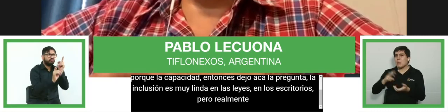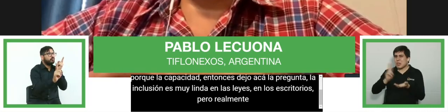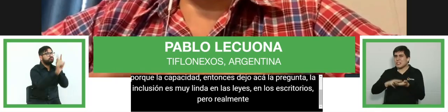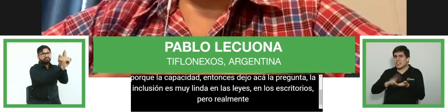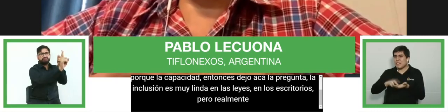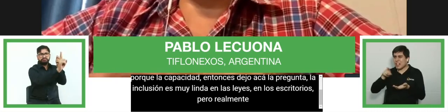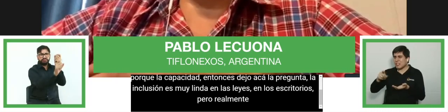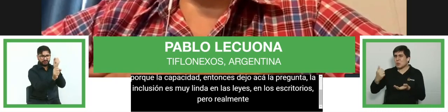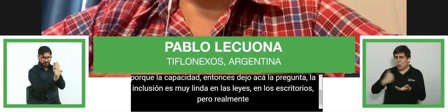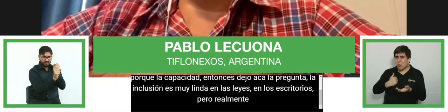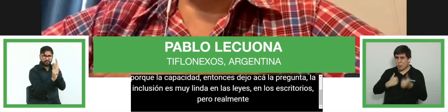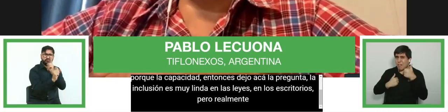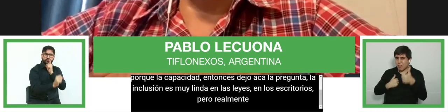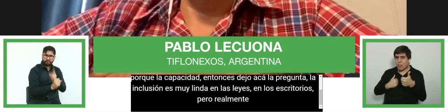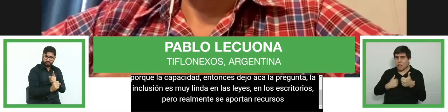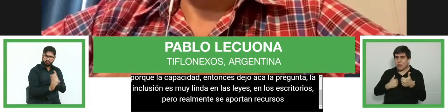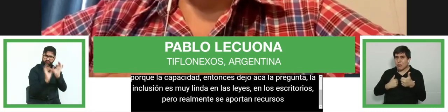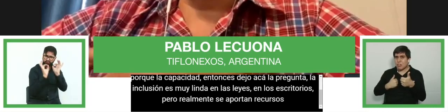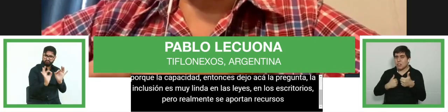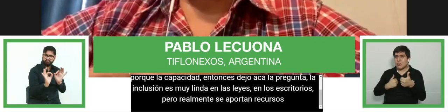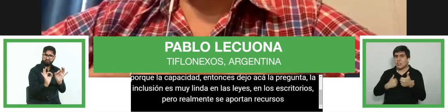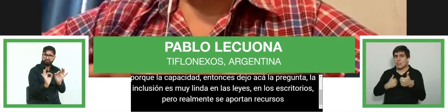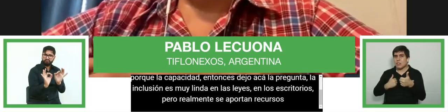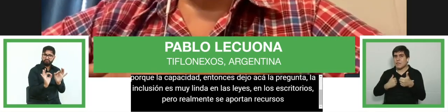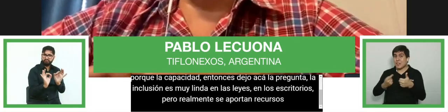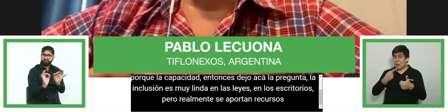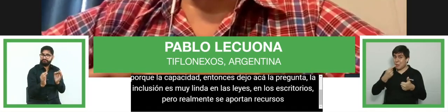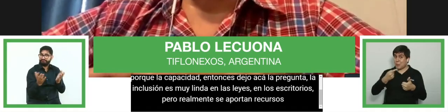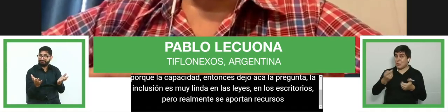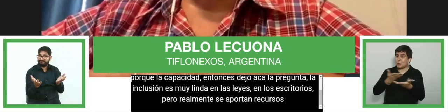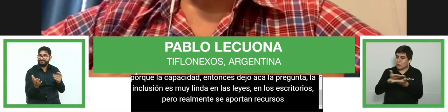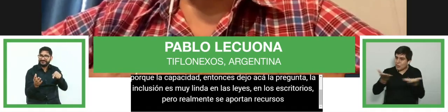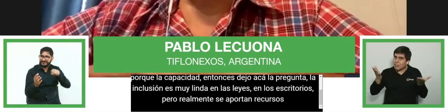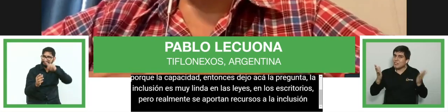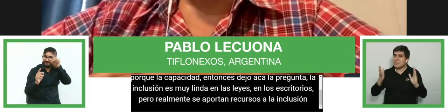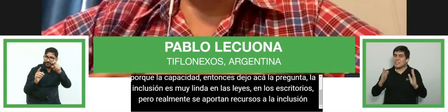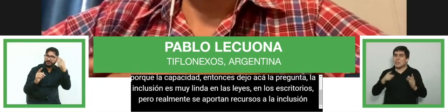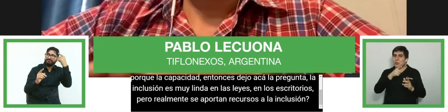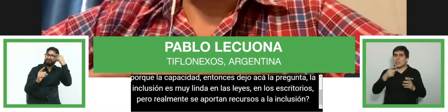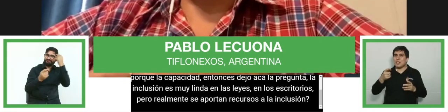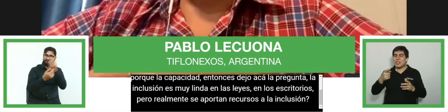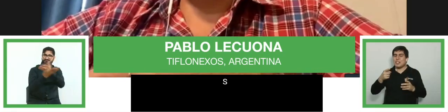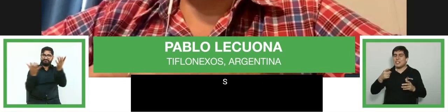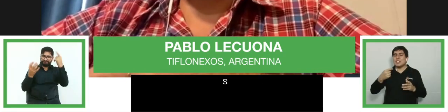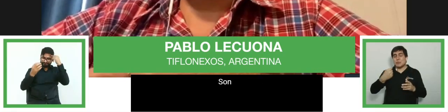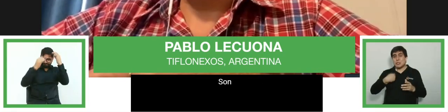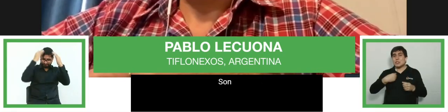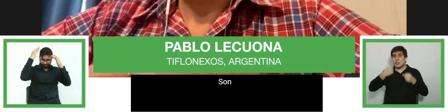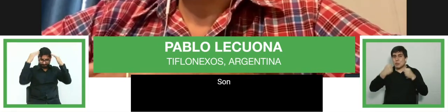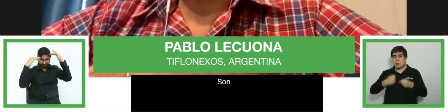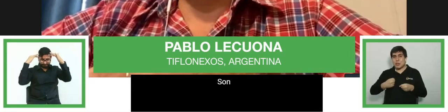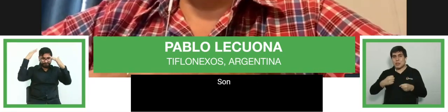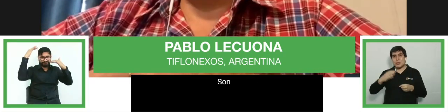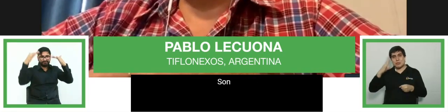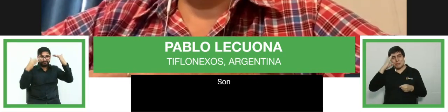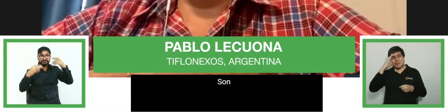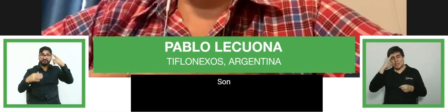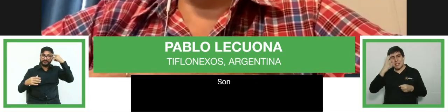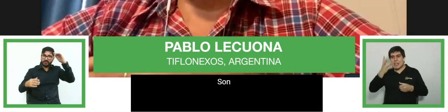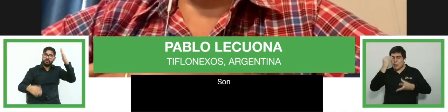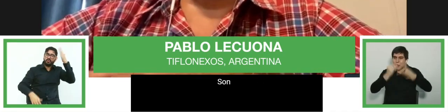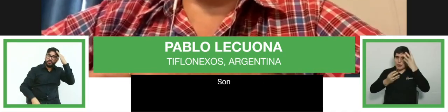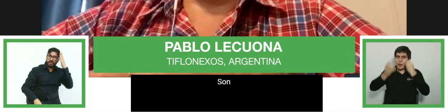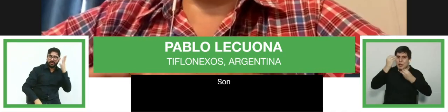investment? Those are questions open. And well, as the